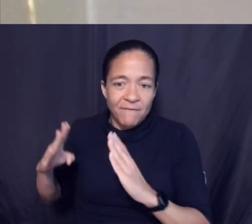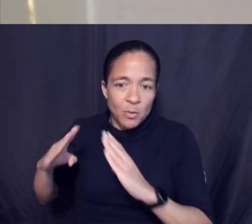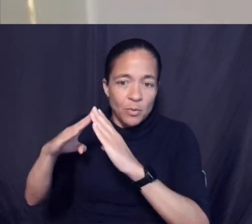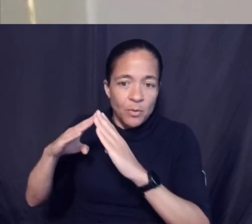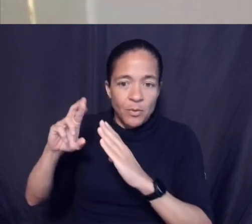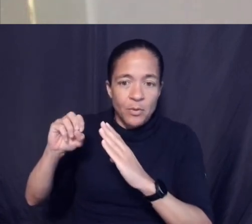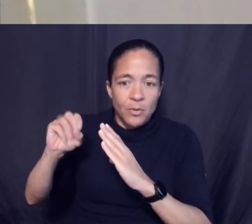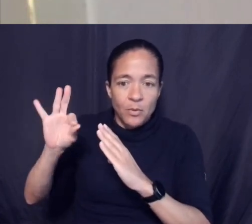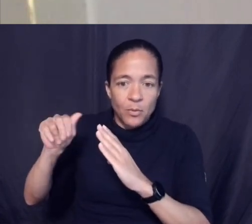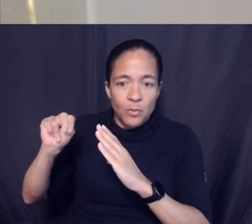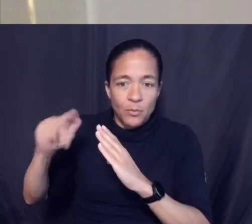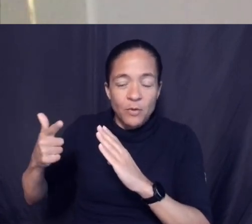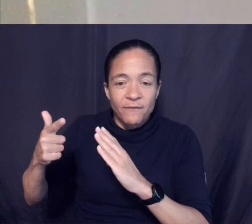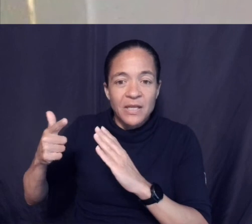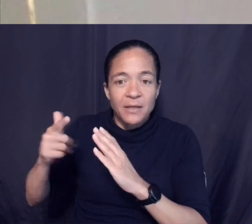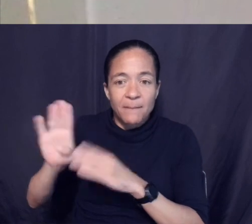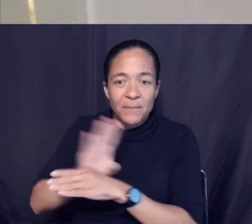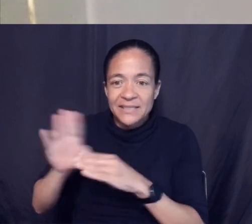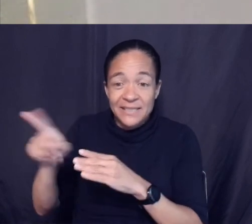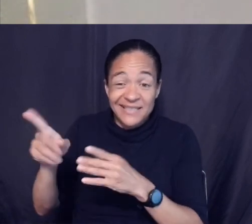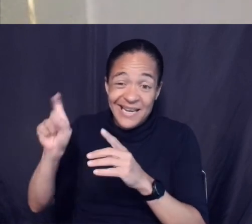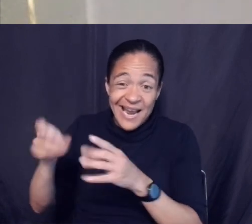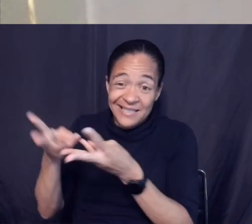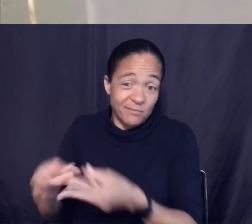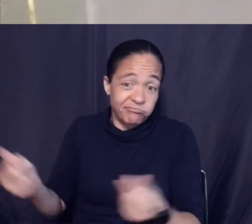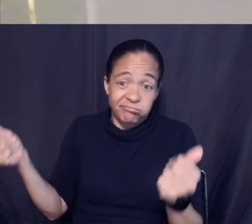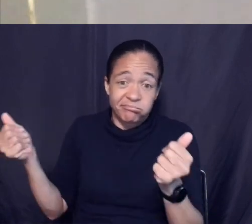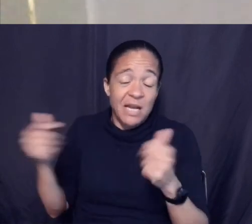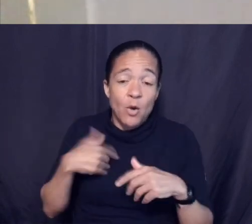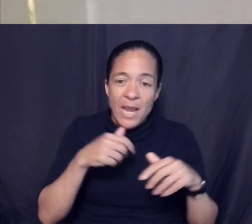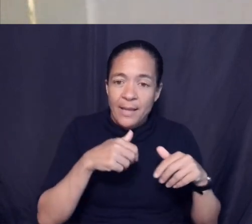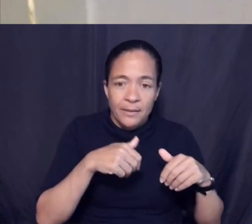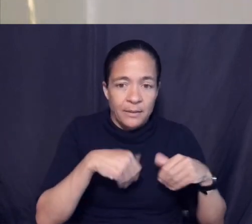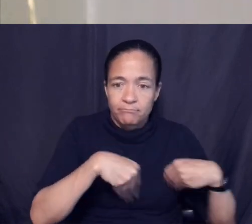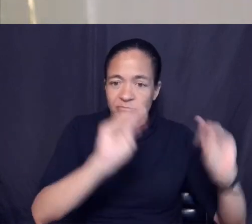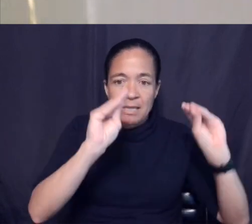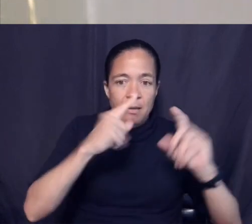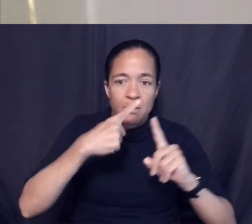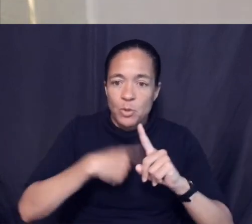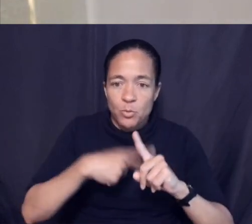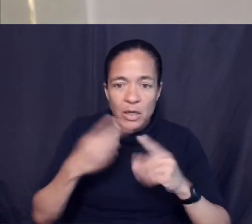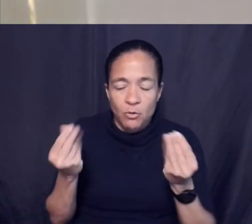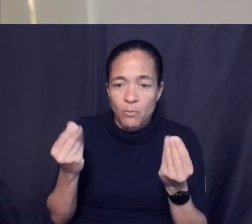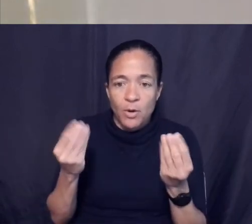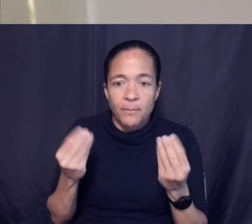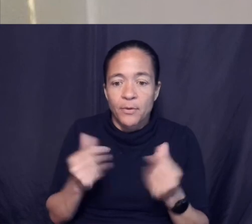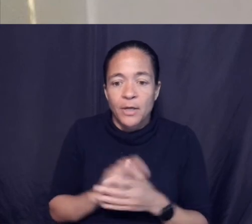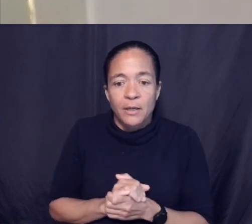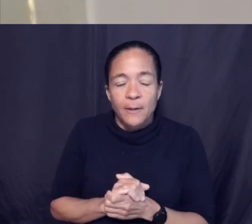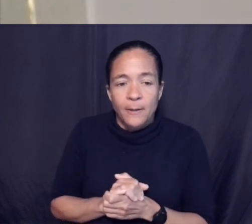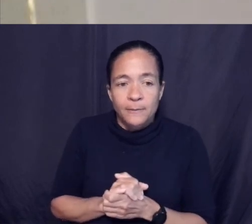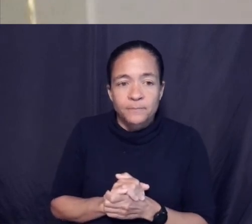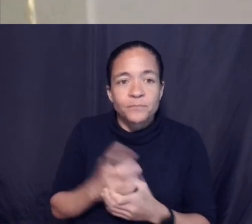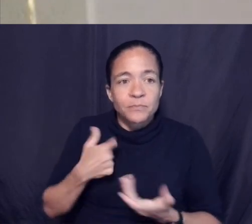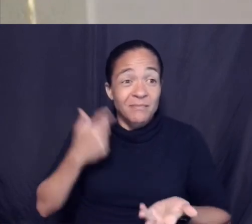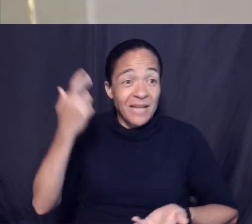really like going exceptionally strong. He had to liquidate that. We had to get rid of our rental property. I mean, this is in revenue